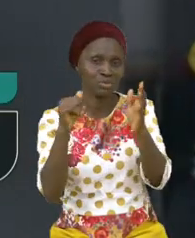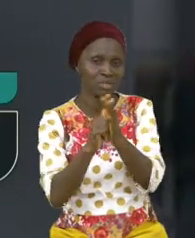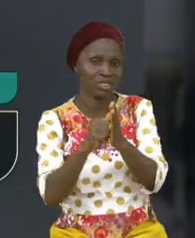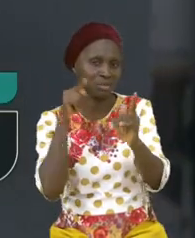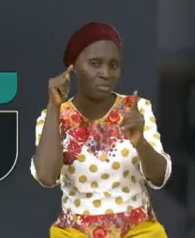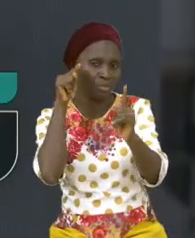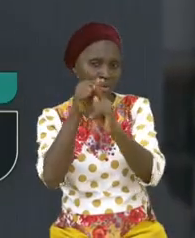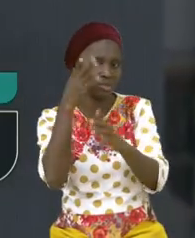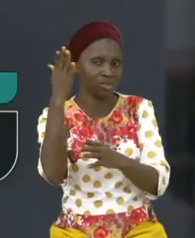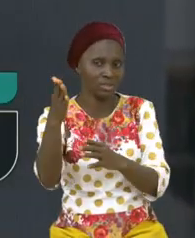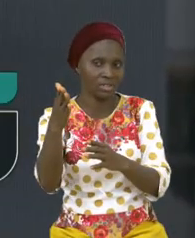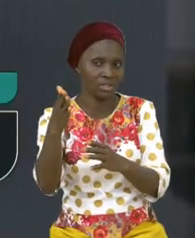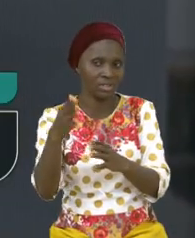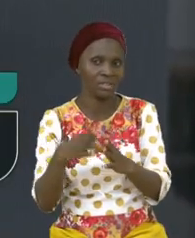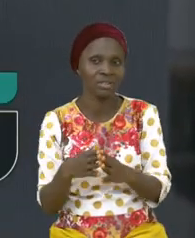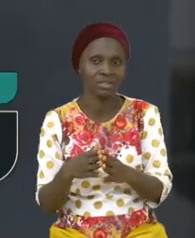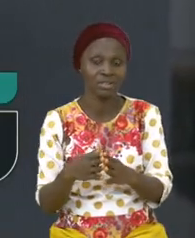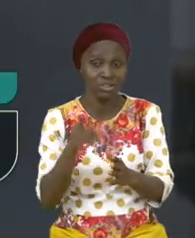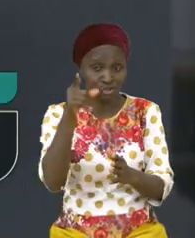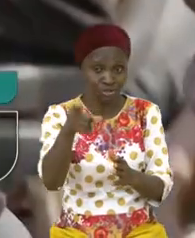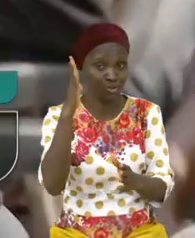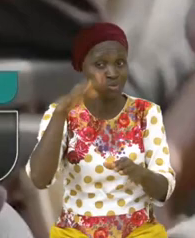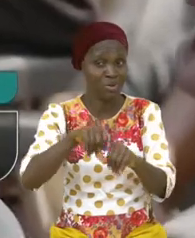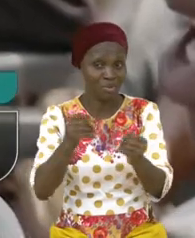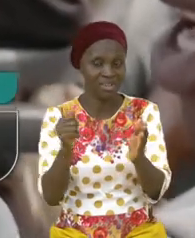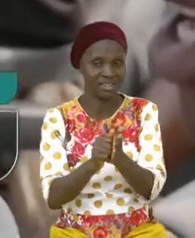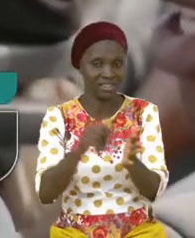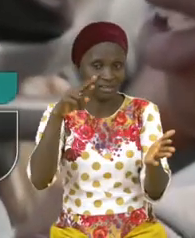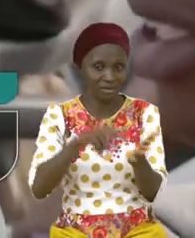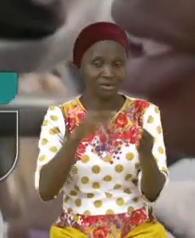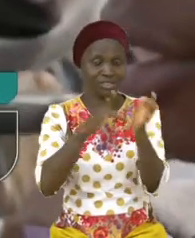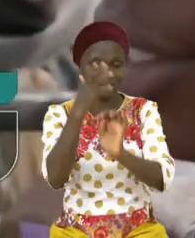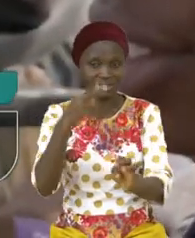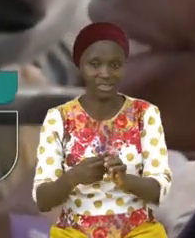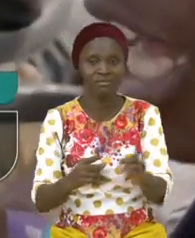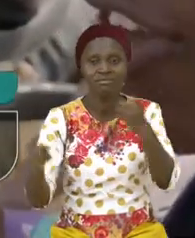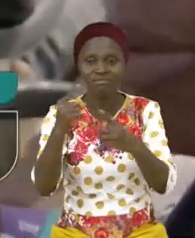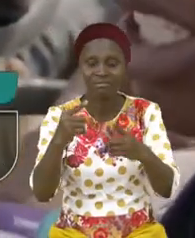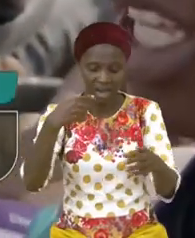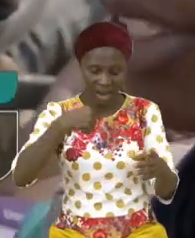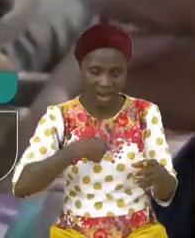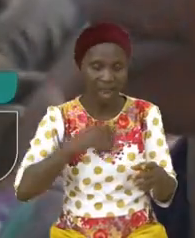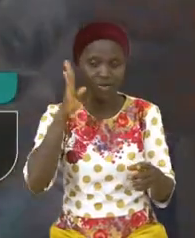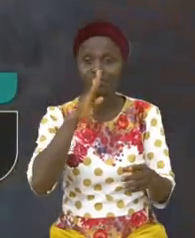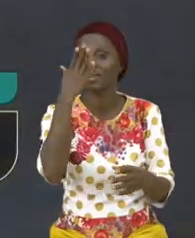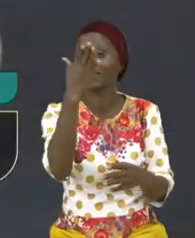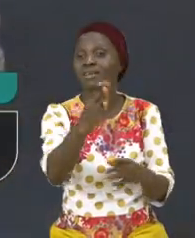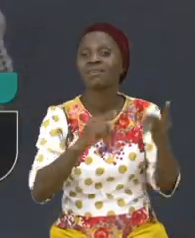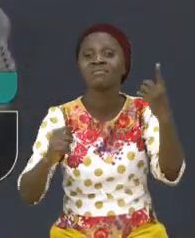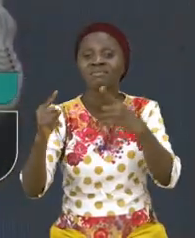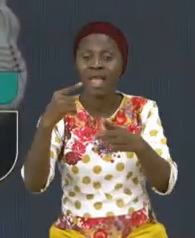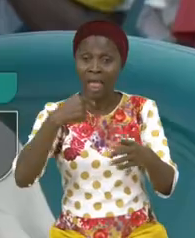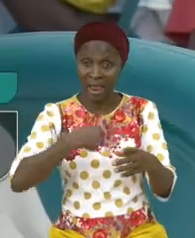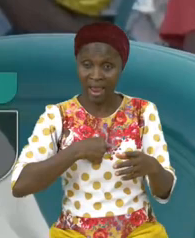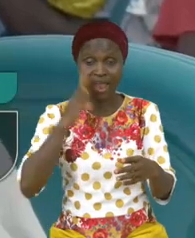say, you are the one to break the record. I'll be there. I will be